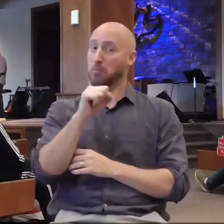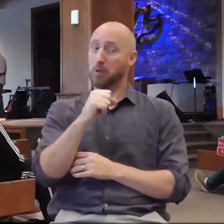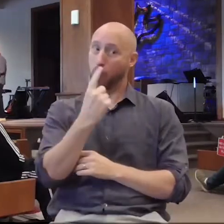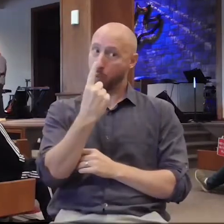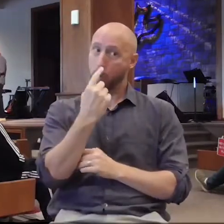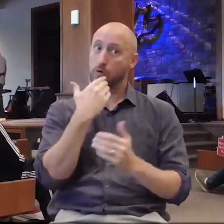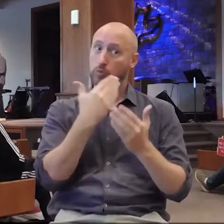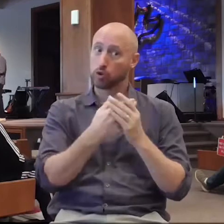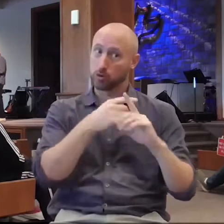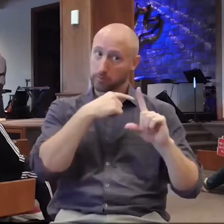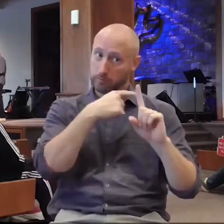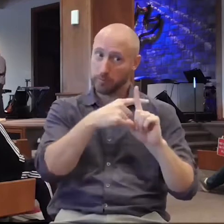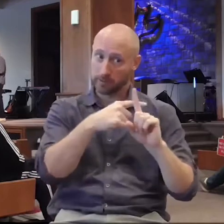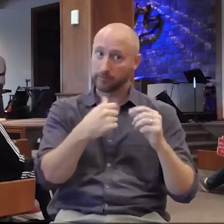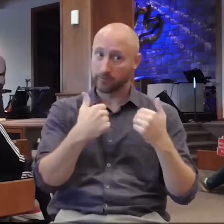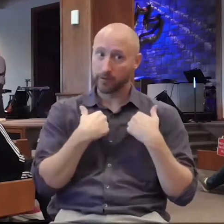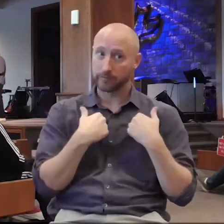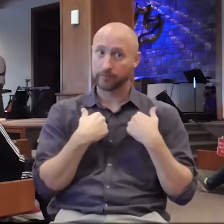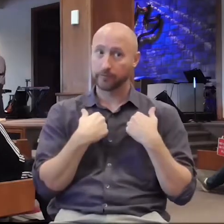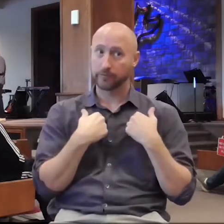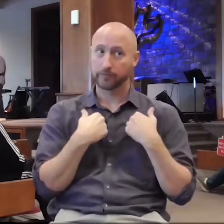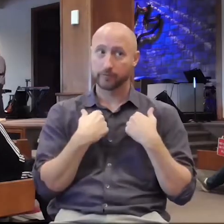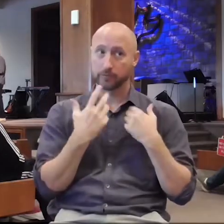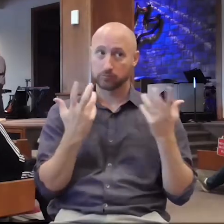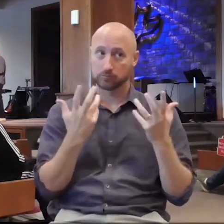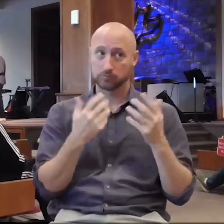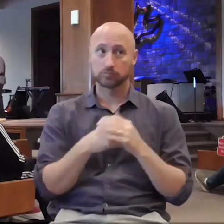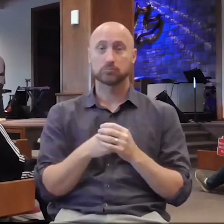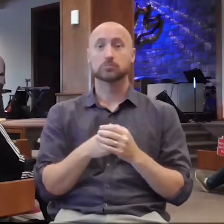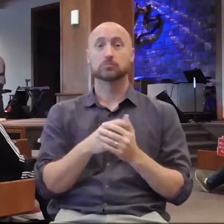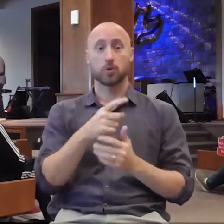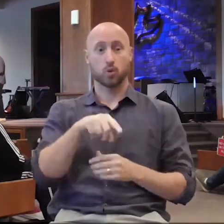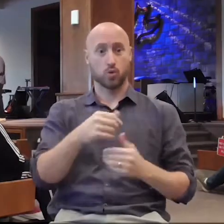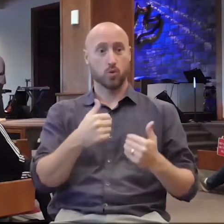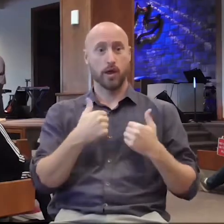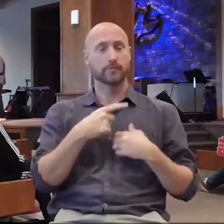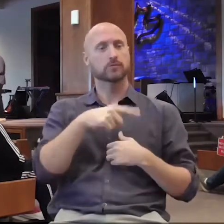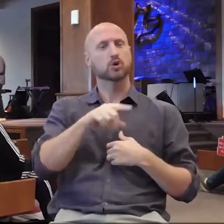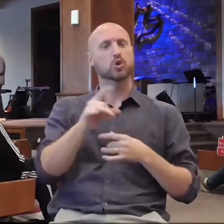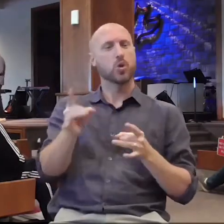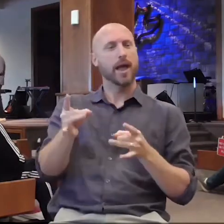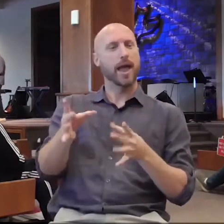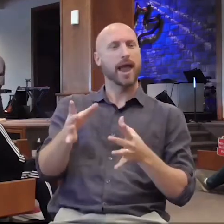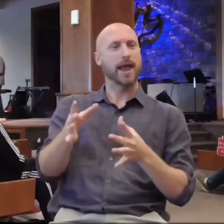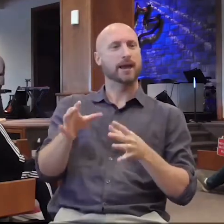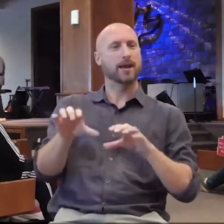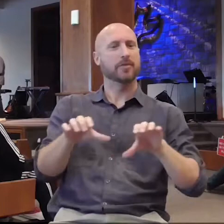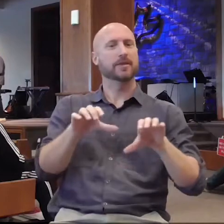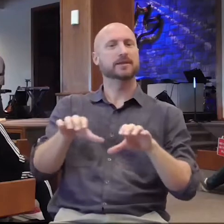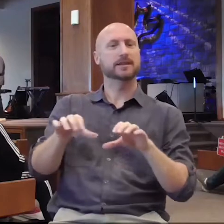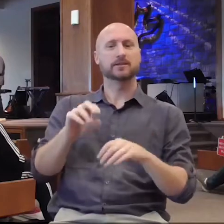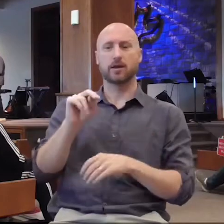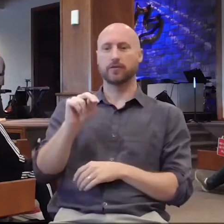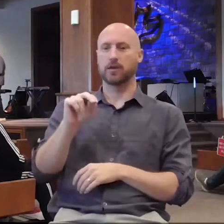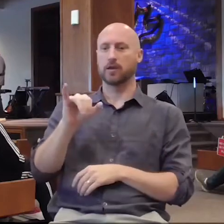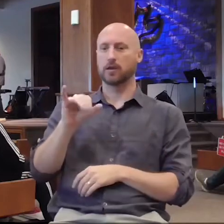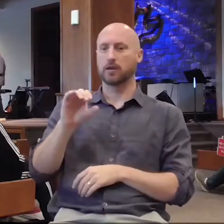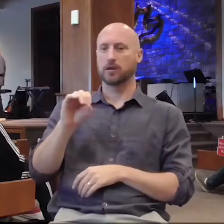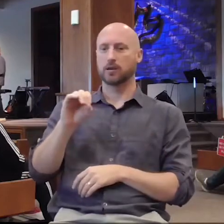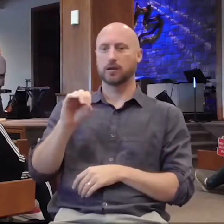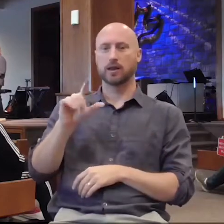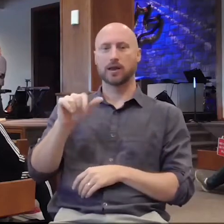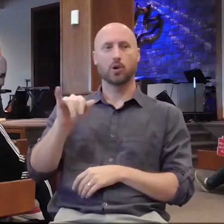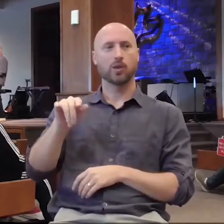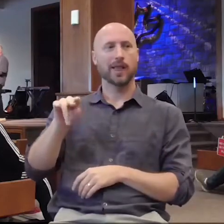this. He says, this thou hast, that thou hatest the deeds of the Nicolaitans, which